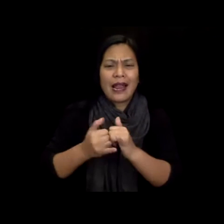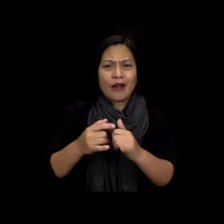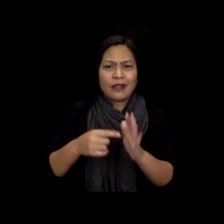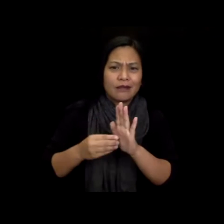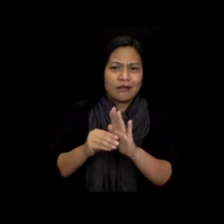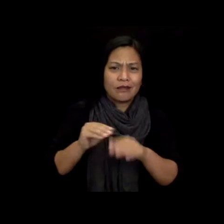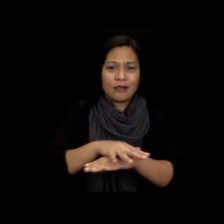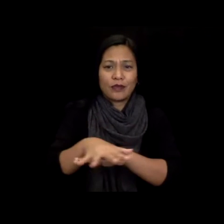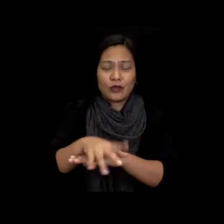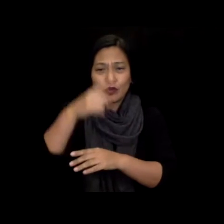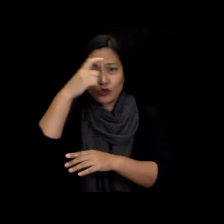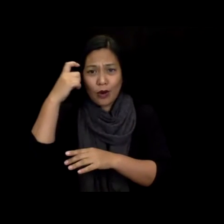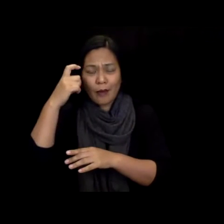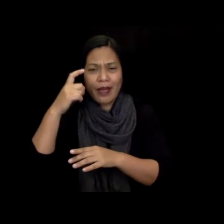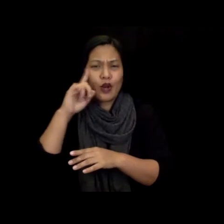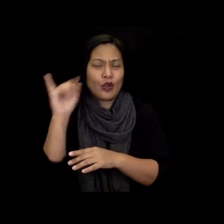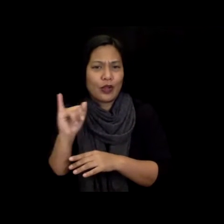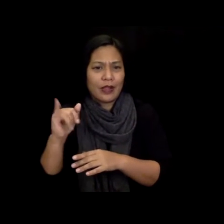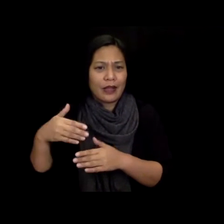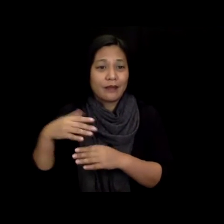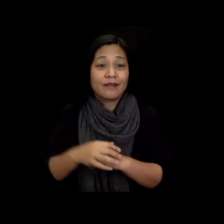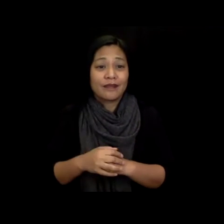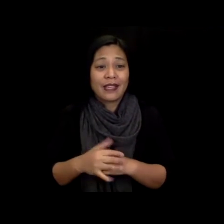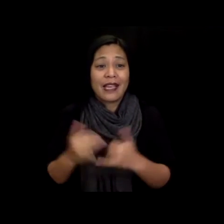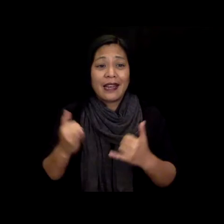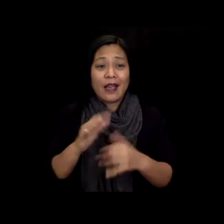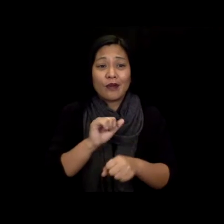the education and outreach coordinator at InterAccess,